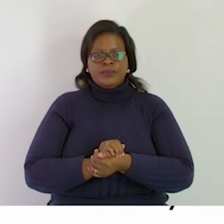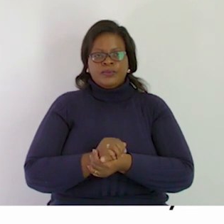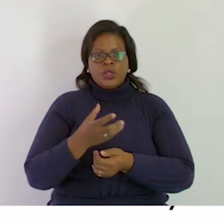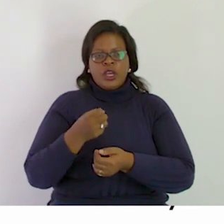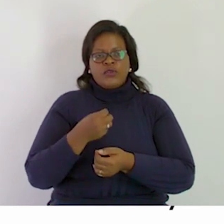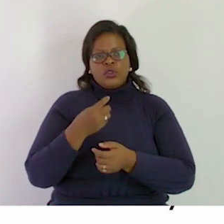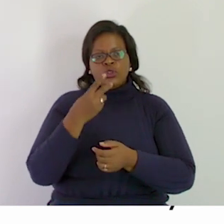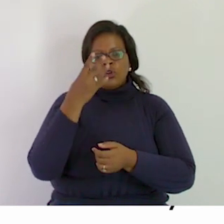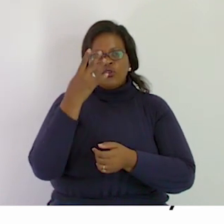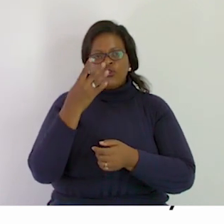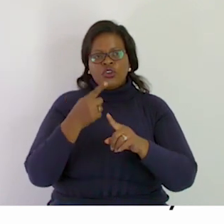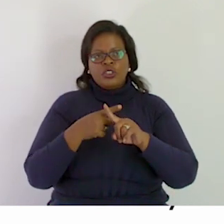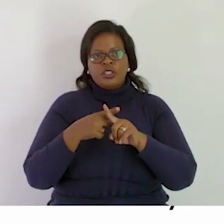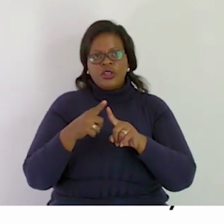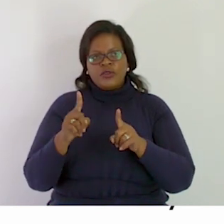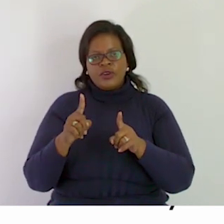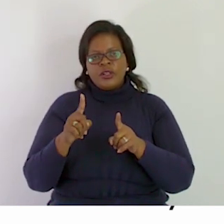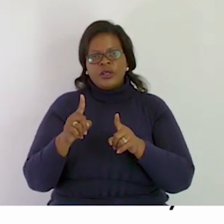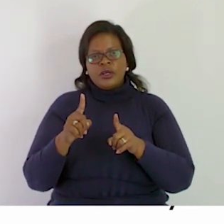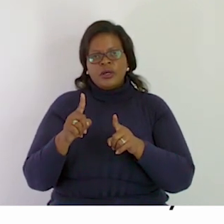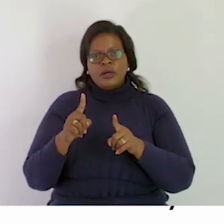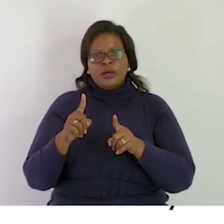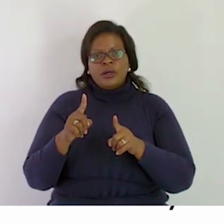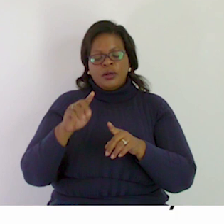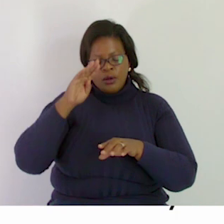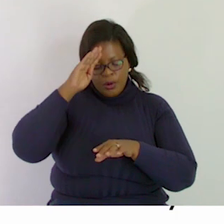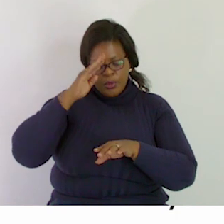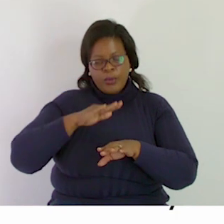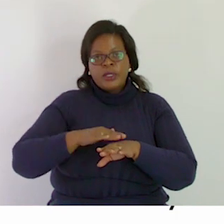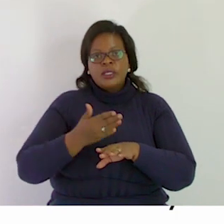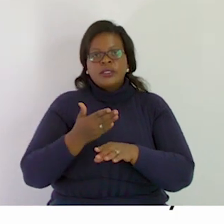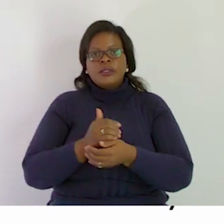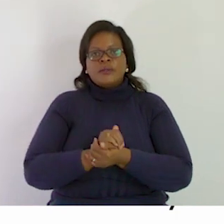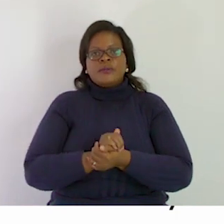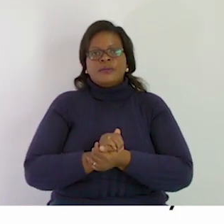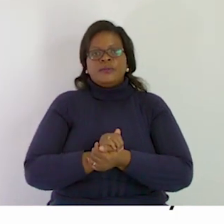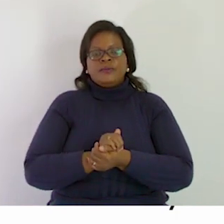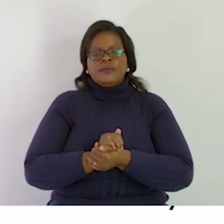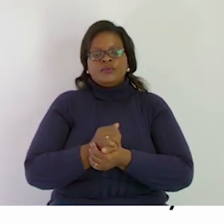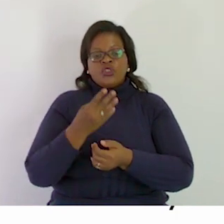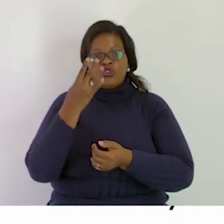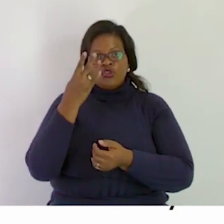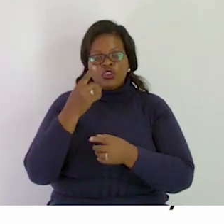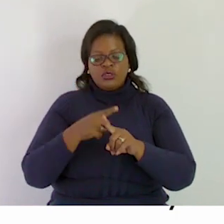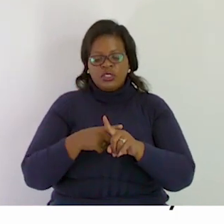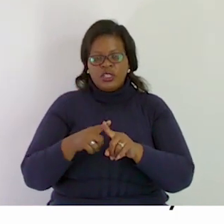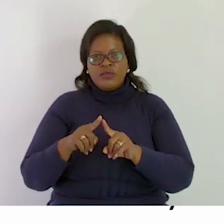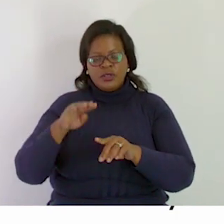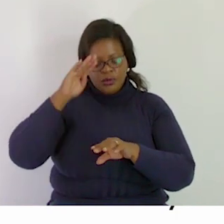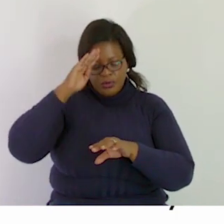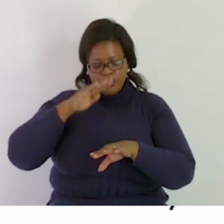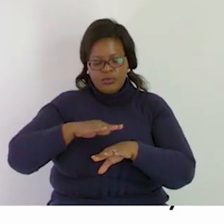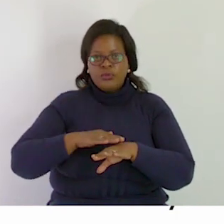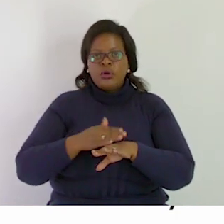types of properties. All right? I said 4 types, so each property